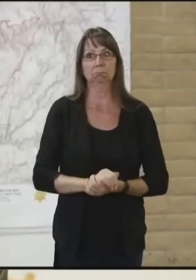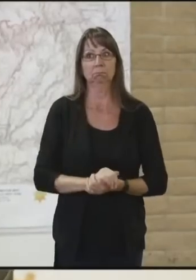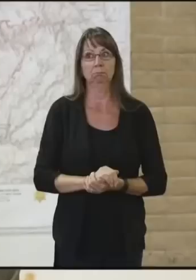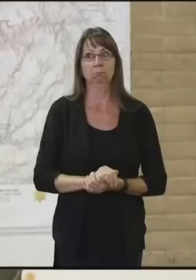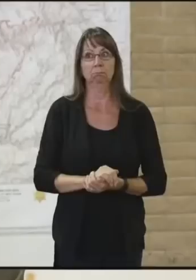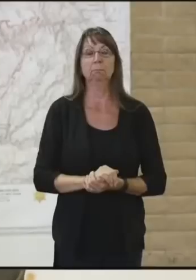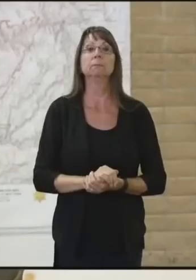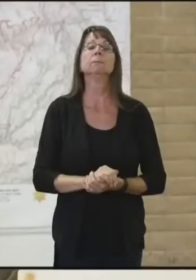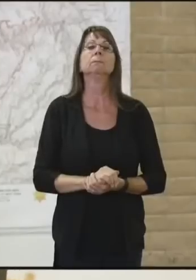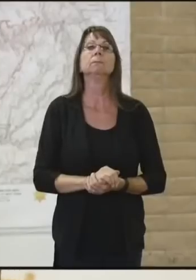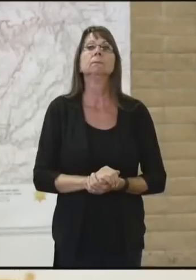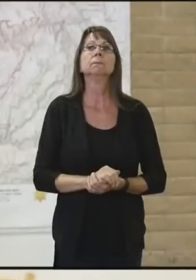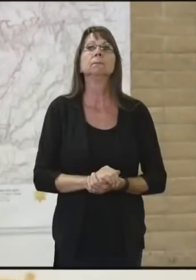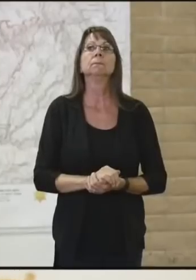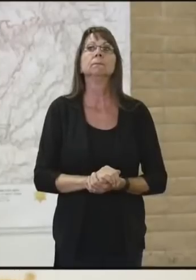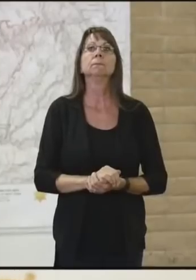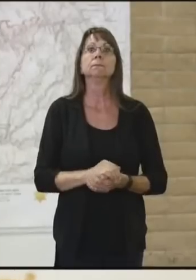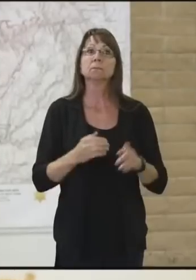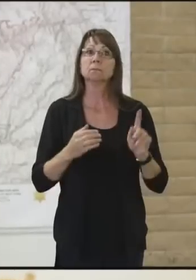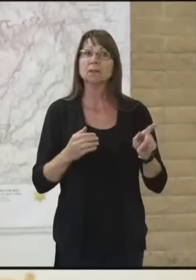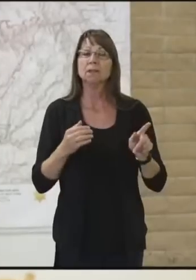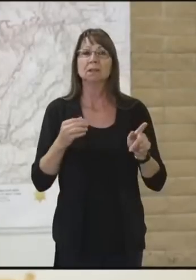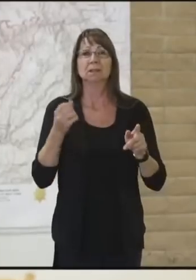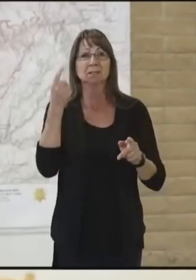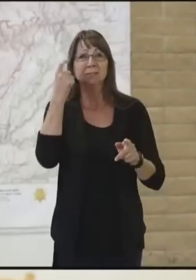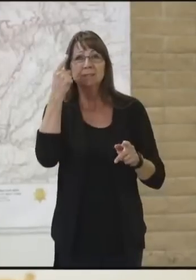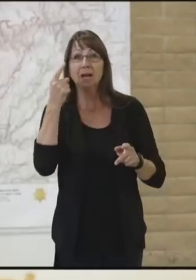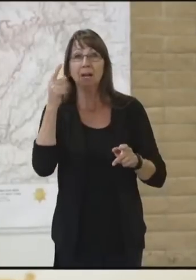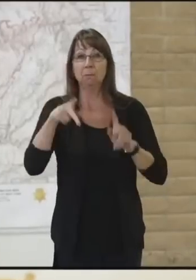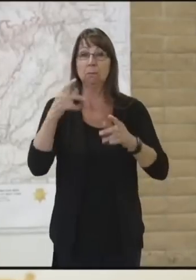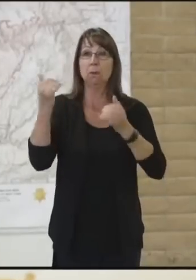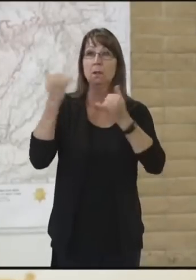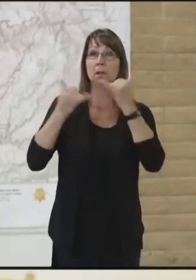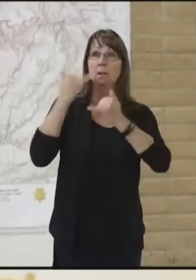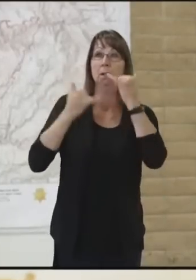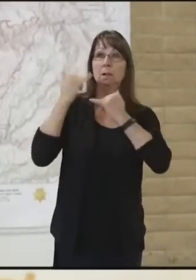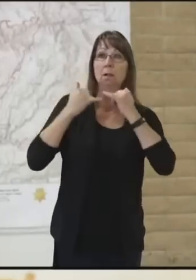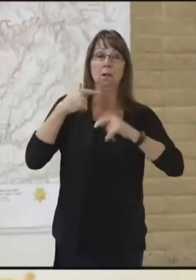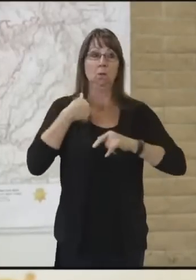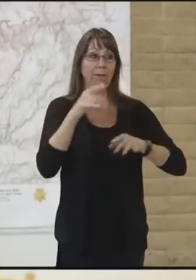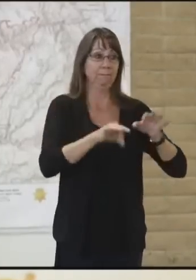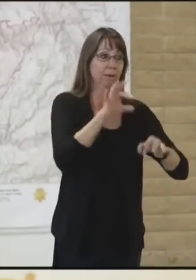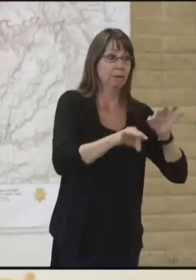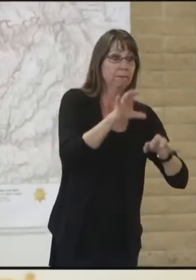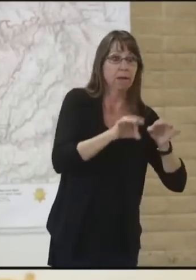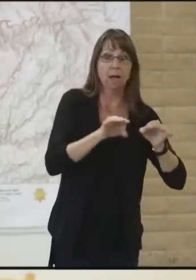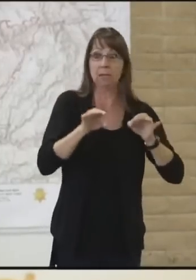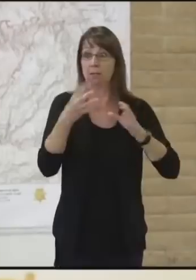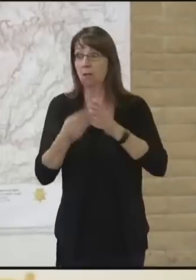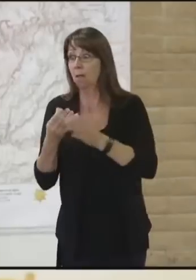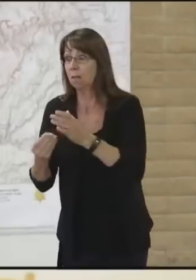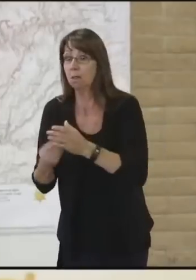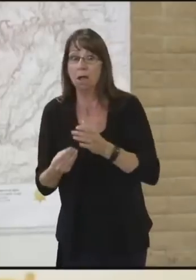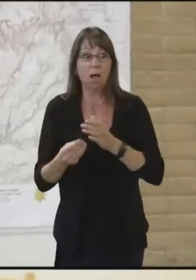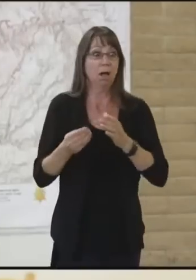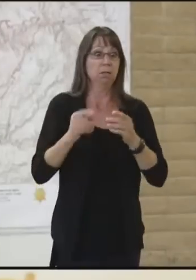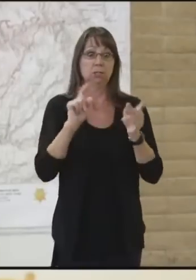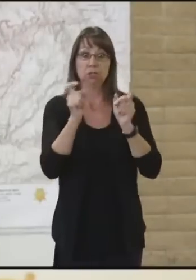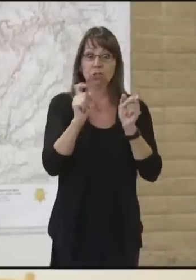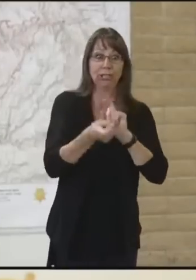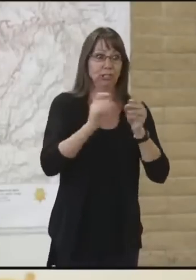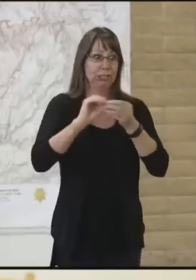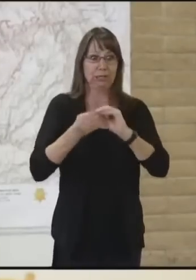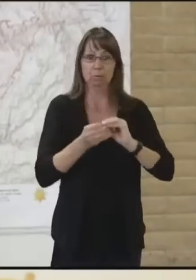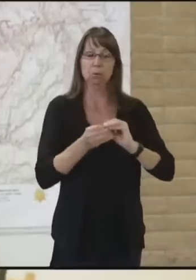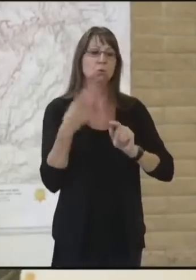Our list of accounted for people is rapidly changing and evolving as we aggressively work to locate these people and reunite them with their loved